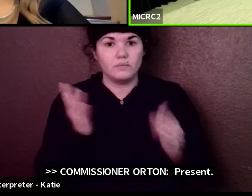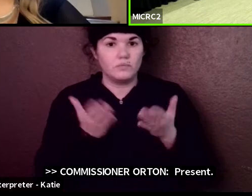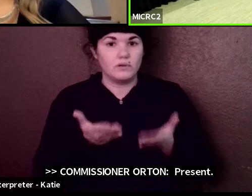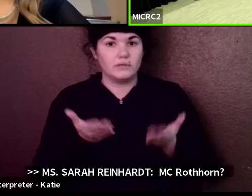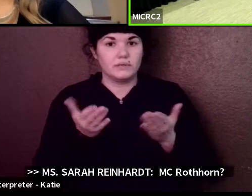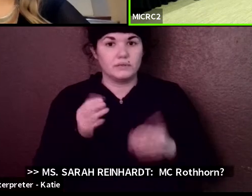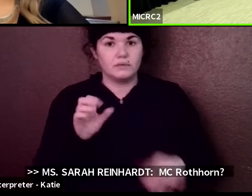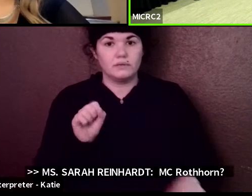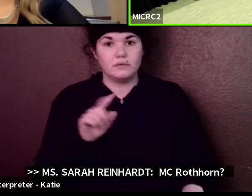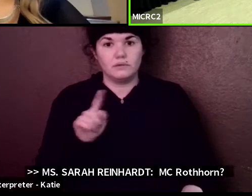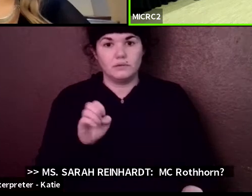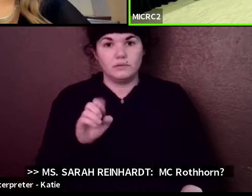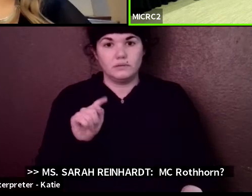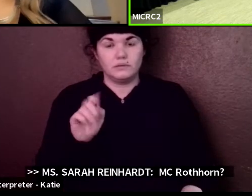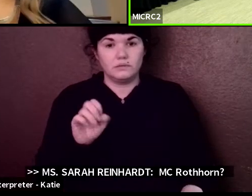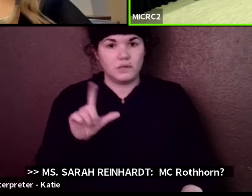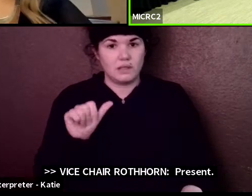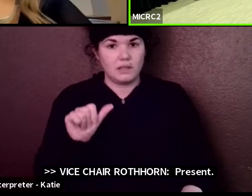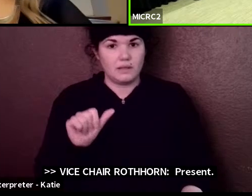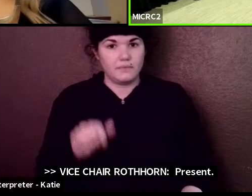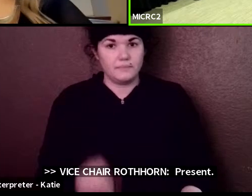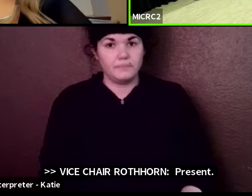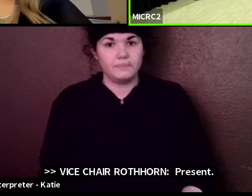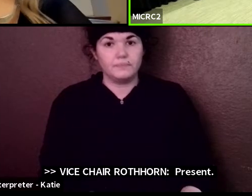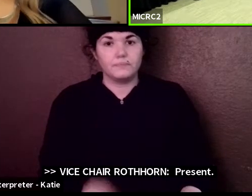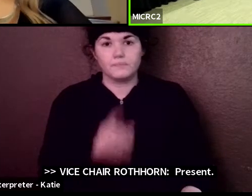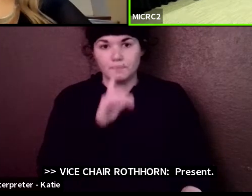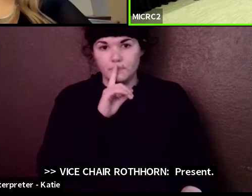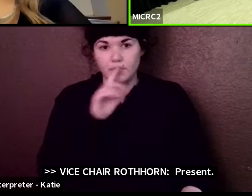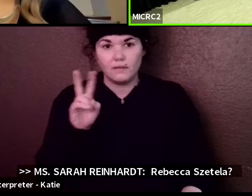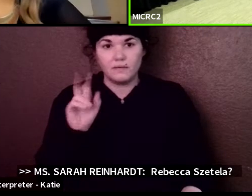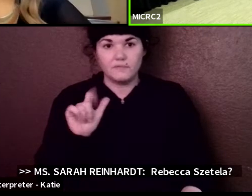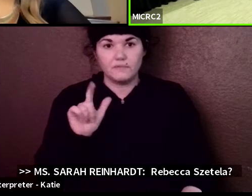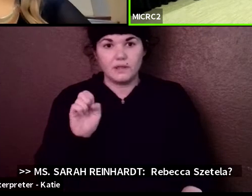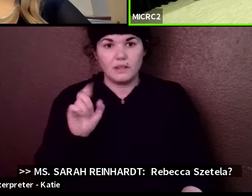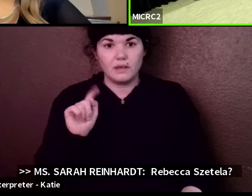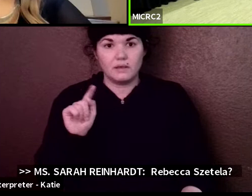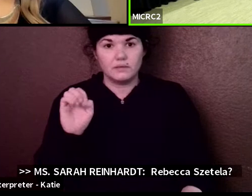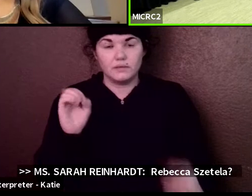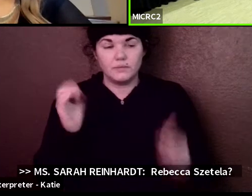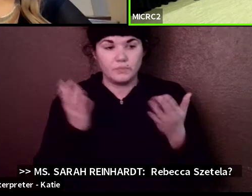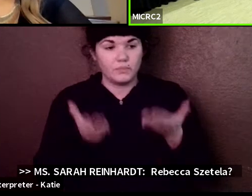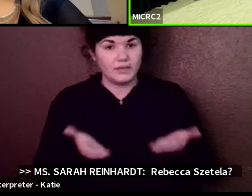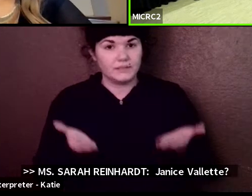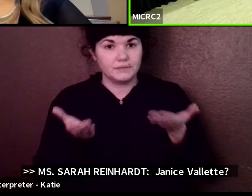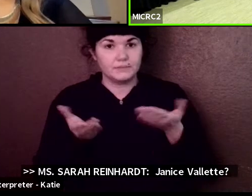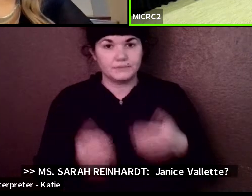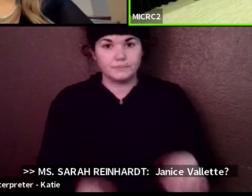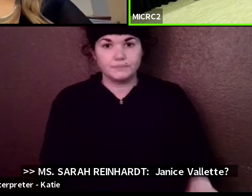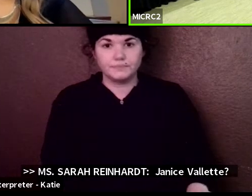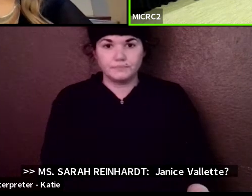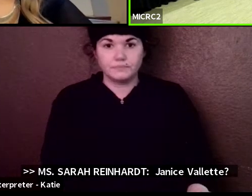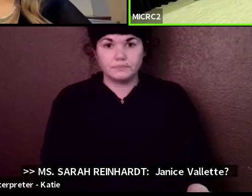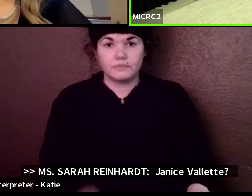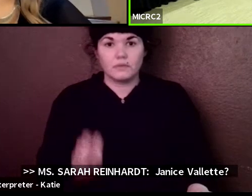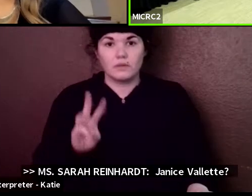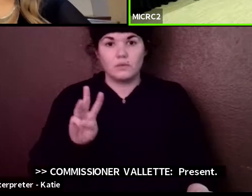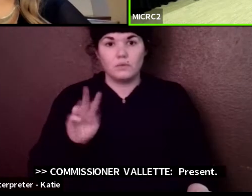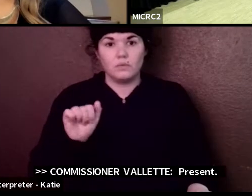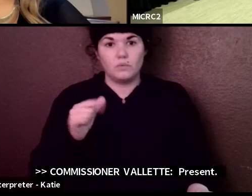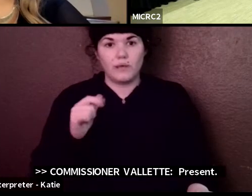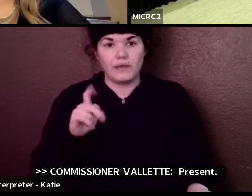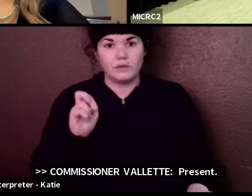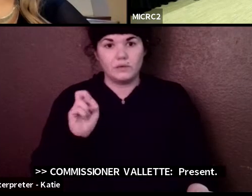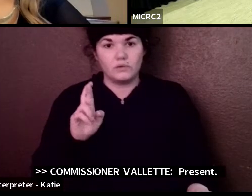rebecca zatella janice valette president aaron wagner